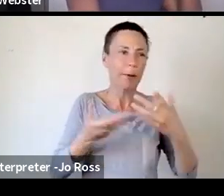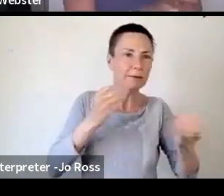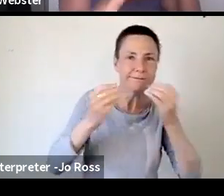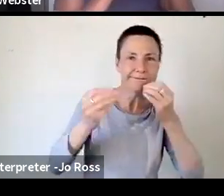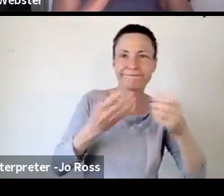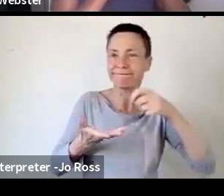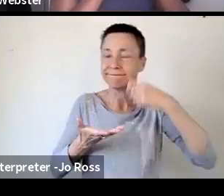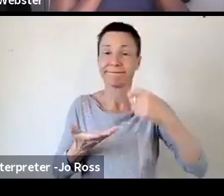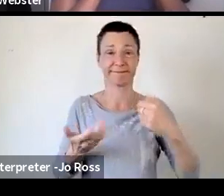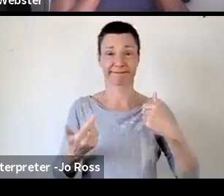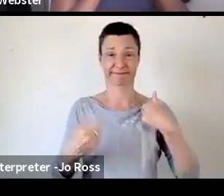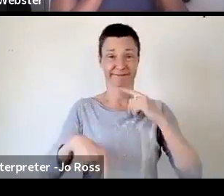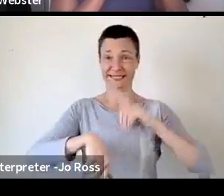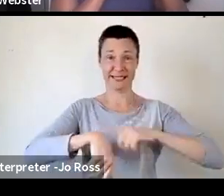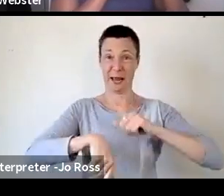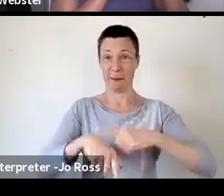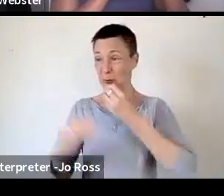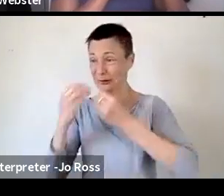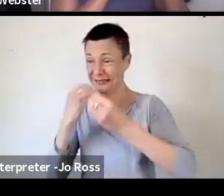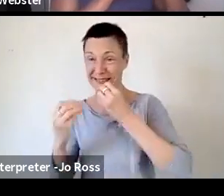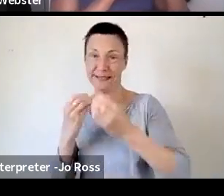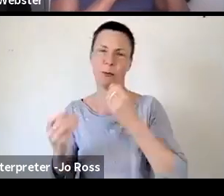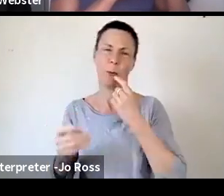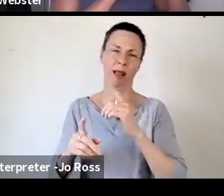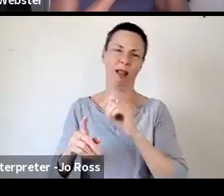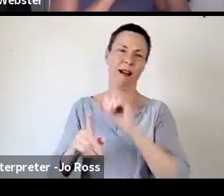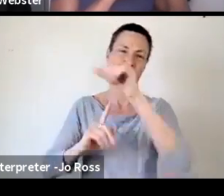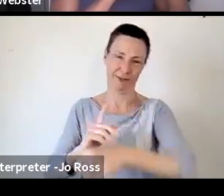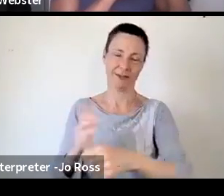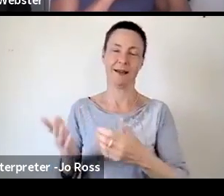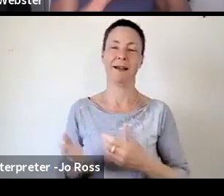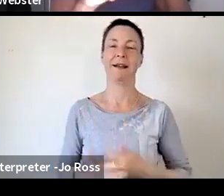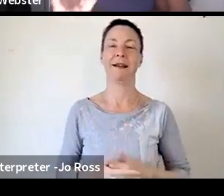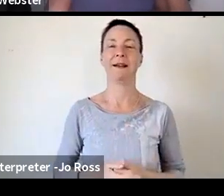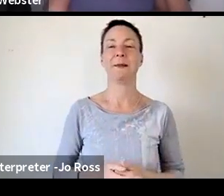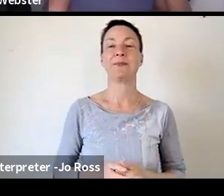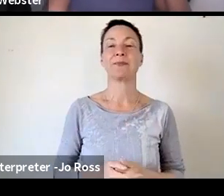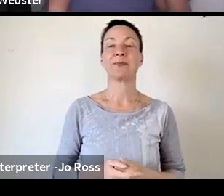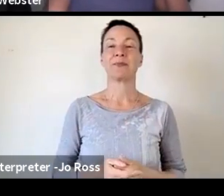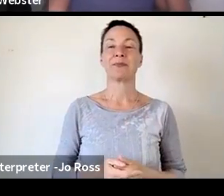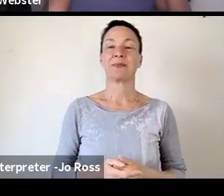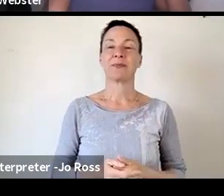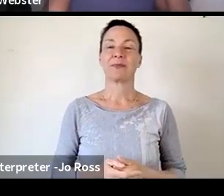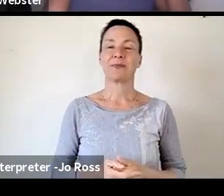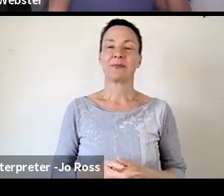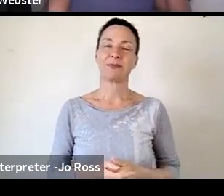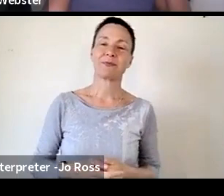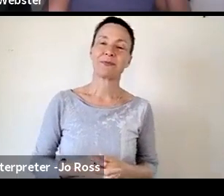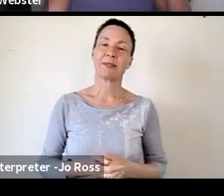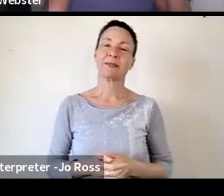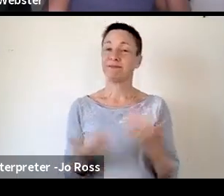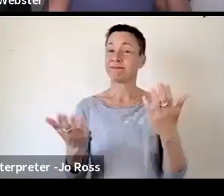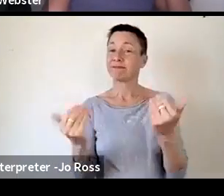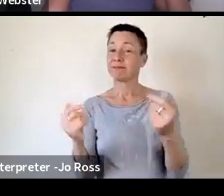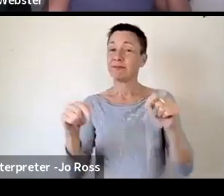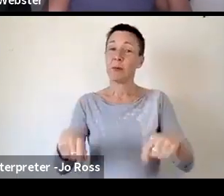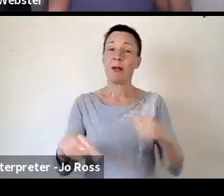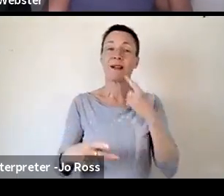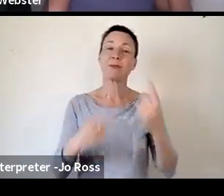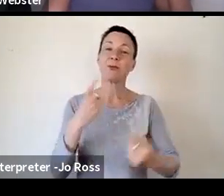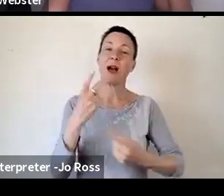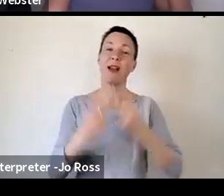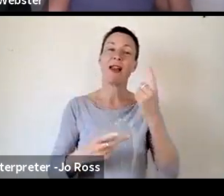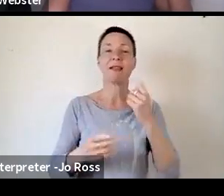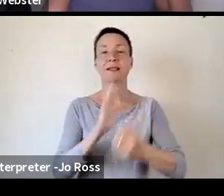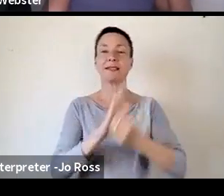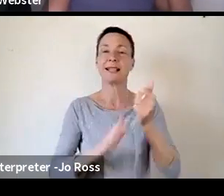I haven't had time to eat mine, so we'll do that afterwards, but there we go. Yeah, welcome to another